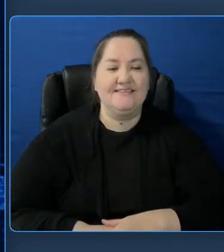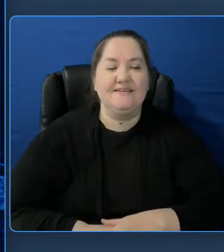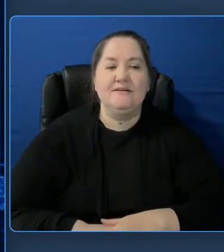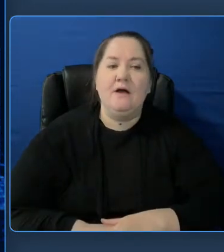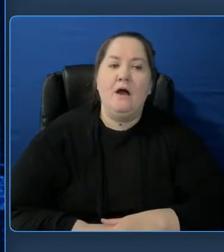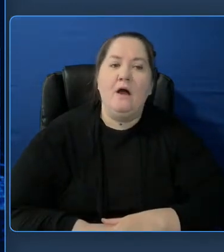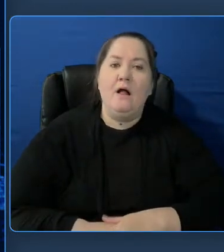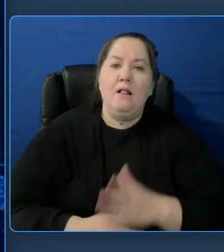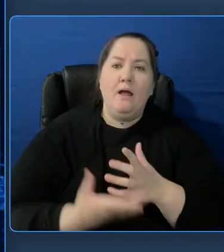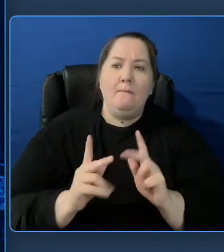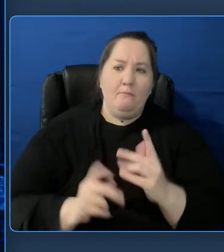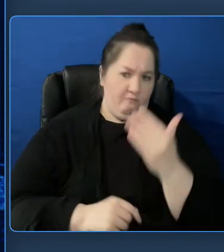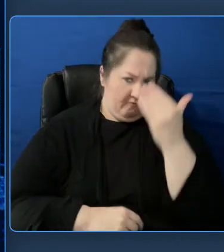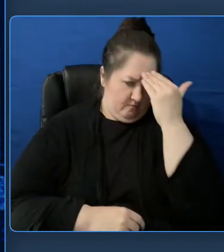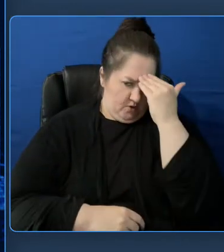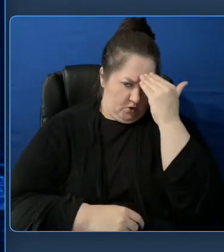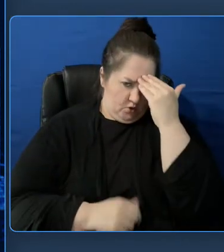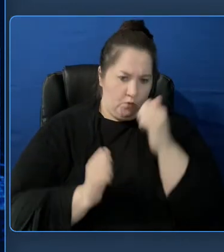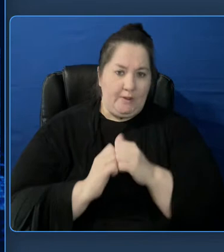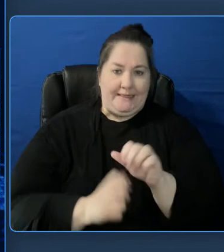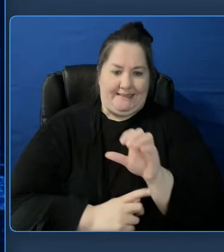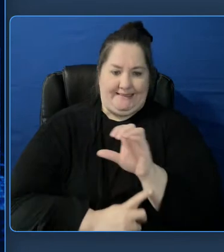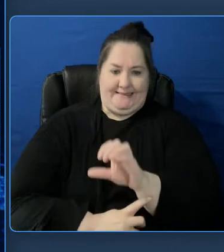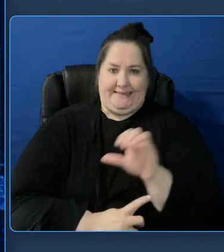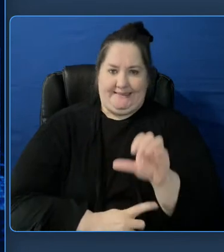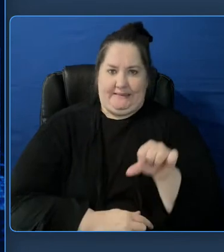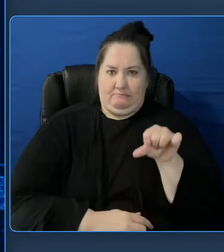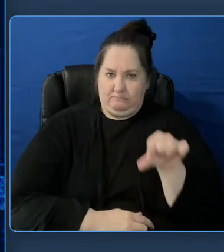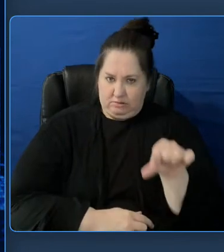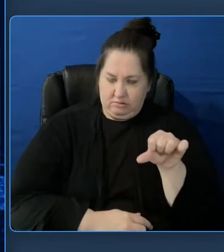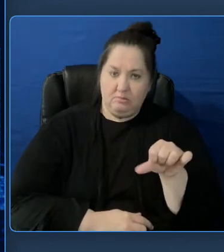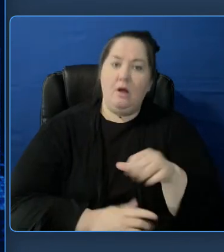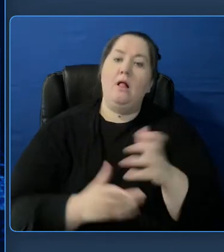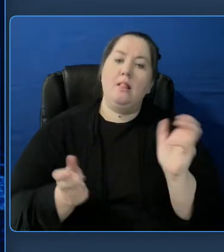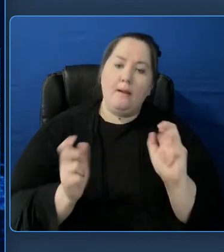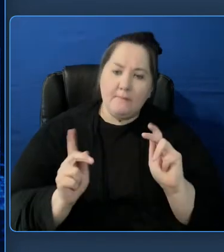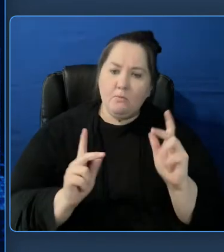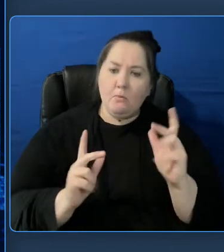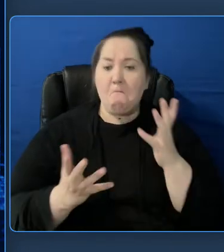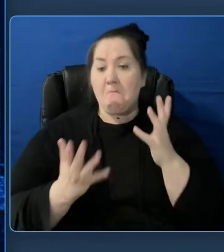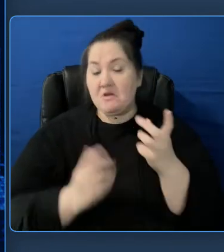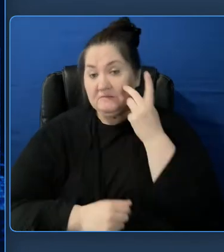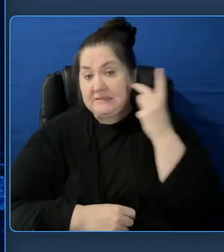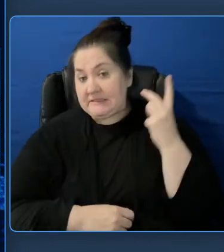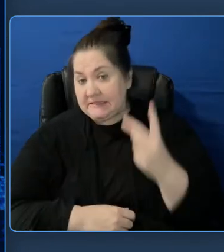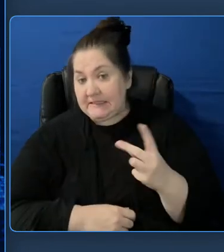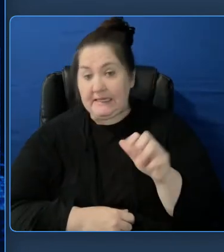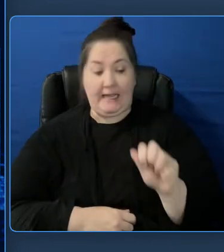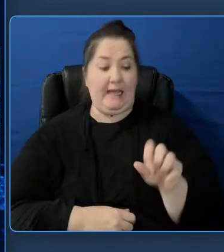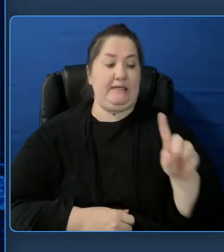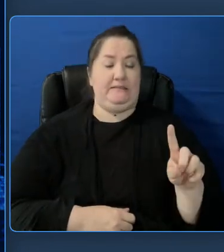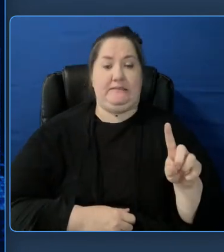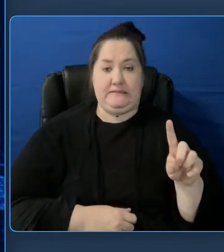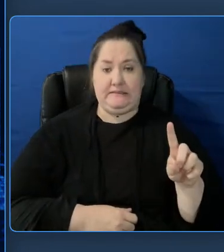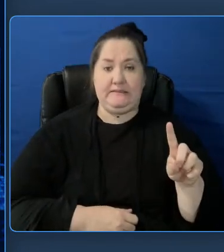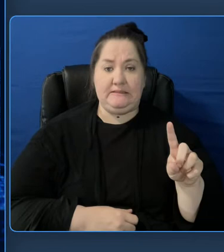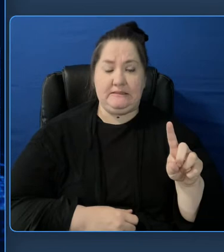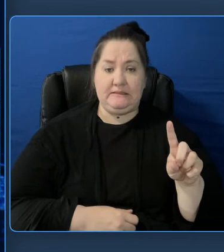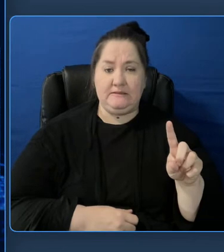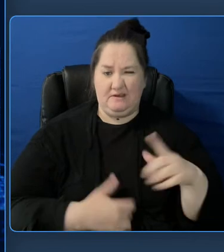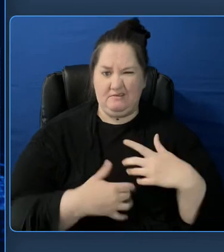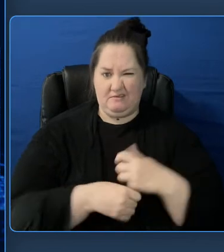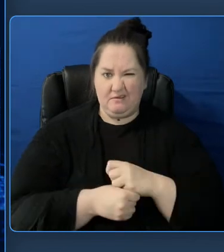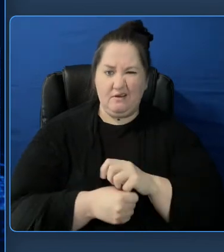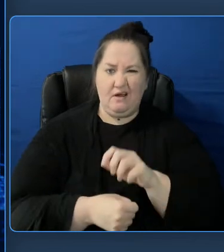I think a lot of people are familiar with the little CC button, and a lot of folks may have seen AD, in